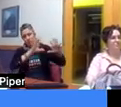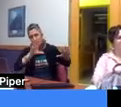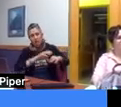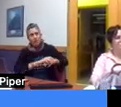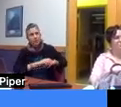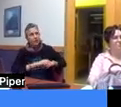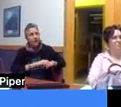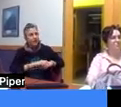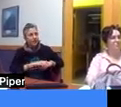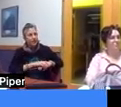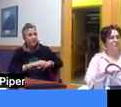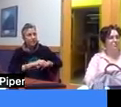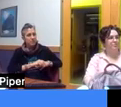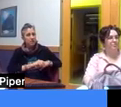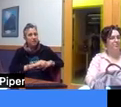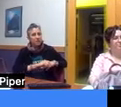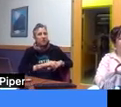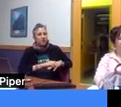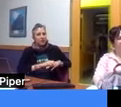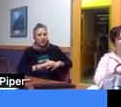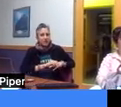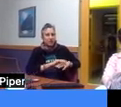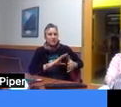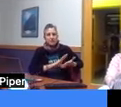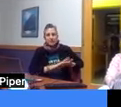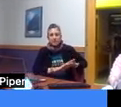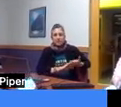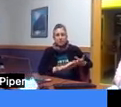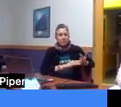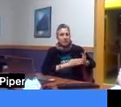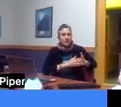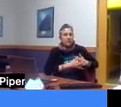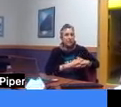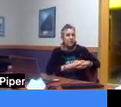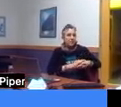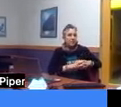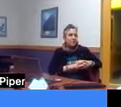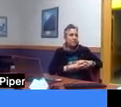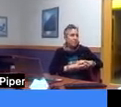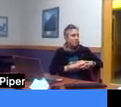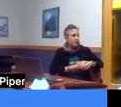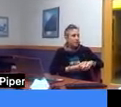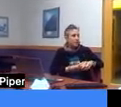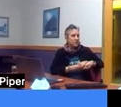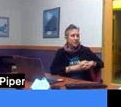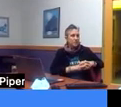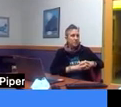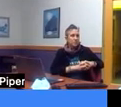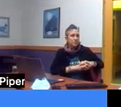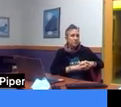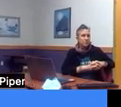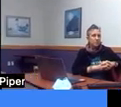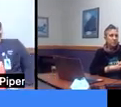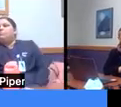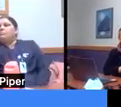you know, broader than that. And it is, it's a lens that was developed by women of color